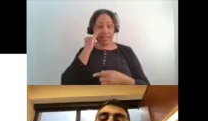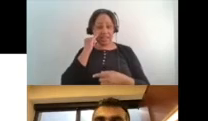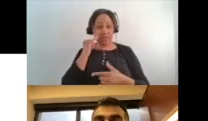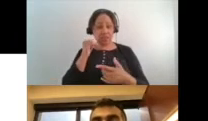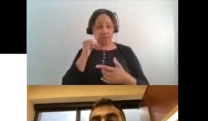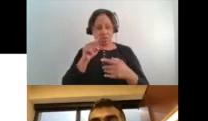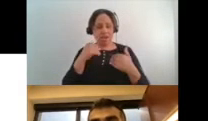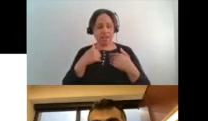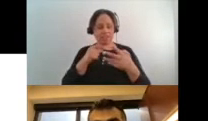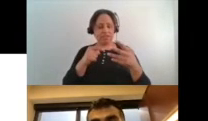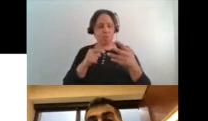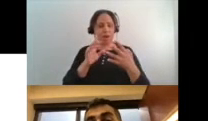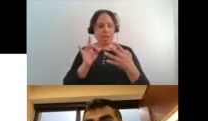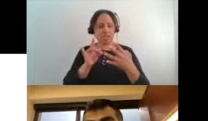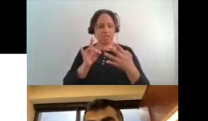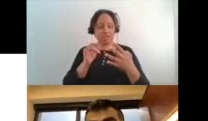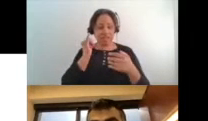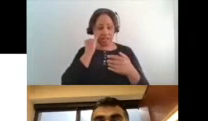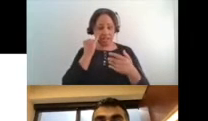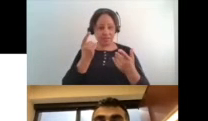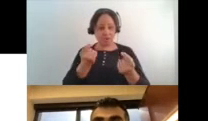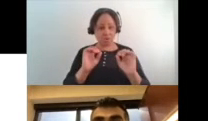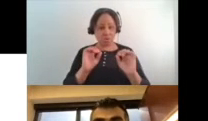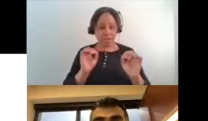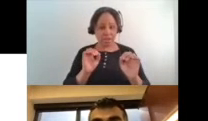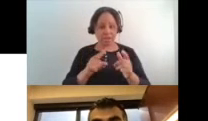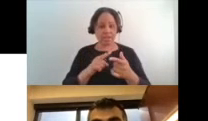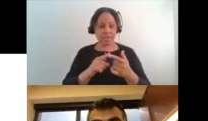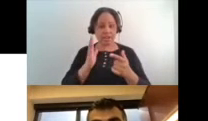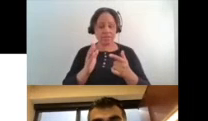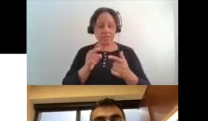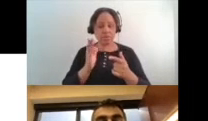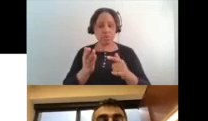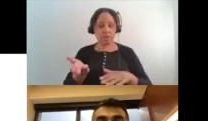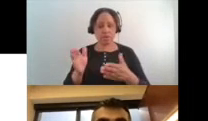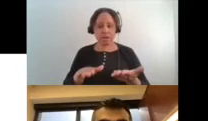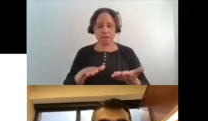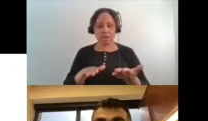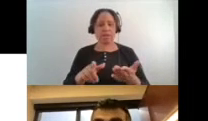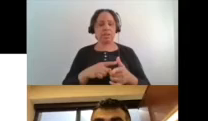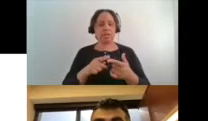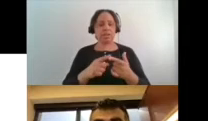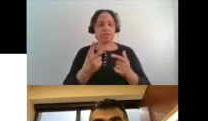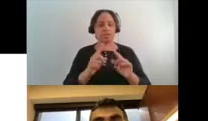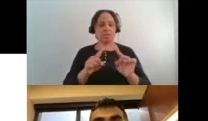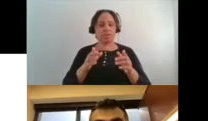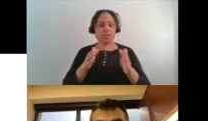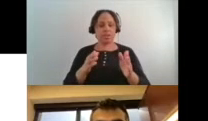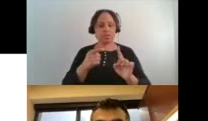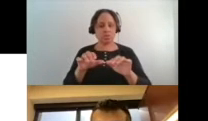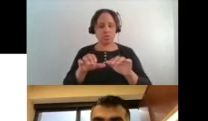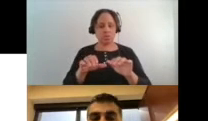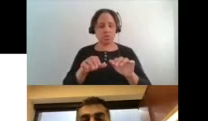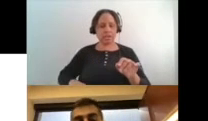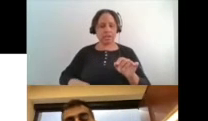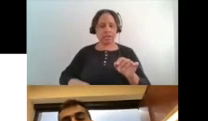eventually you'll die from your kidney disease. We have dialysis. We have the hemodialysis and peritoneal dialysis. And then we have two different ways to do kidney transplant. We have